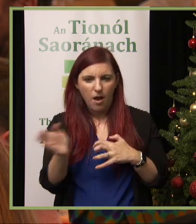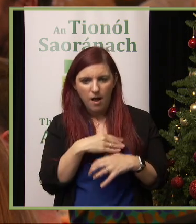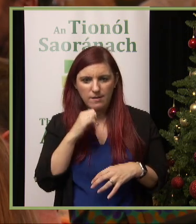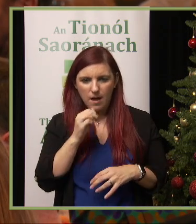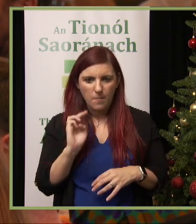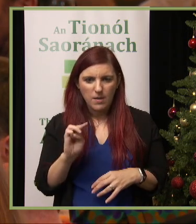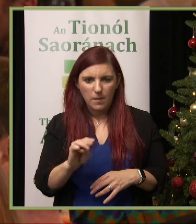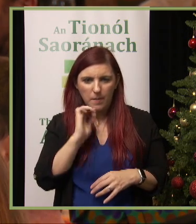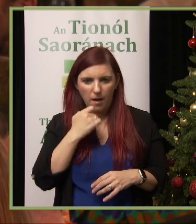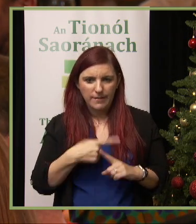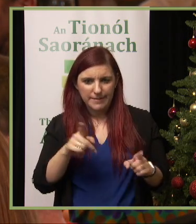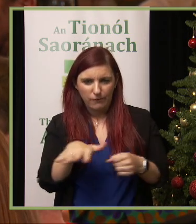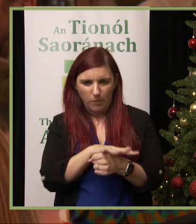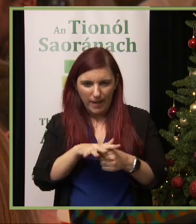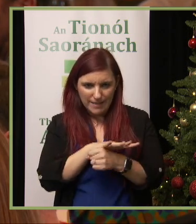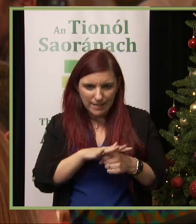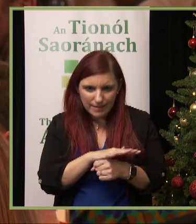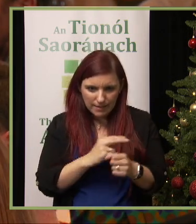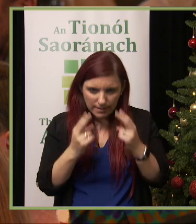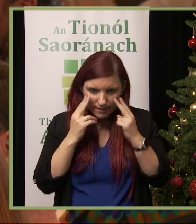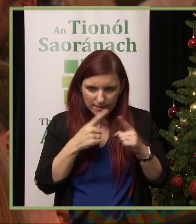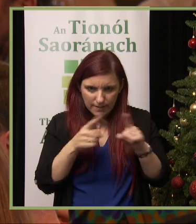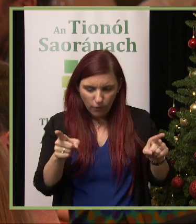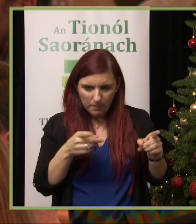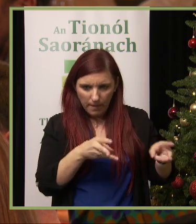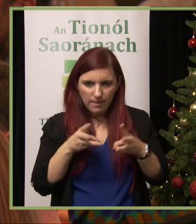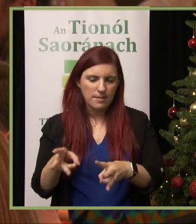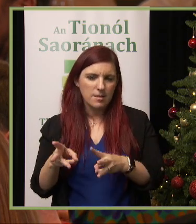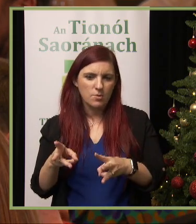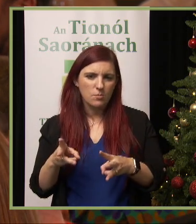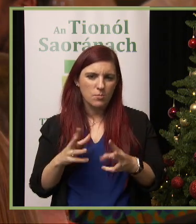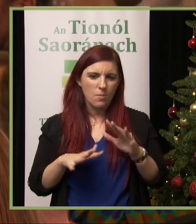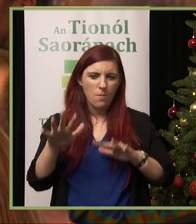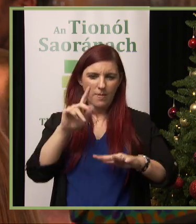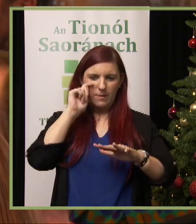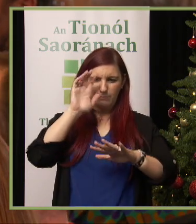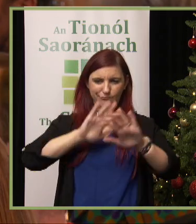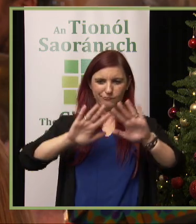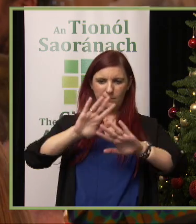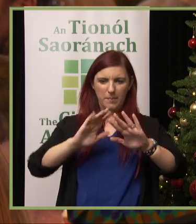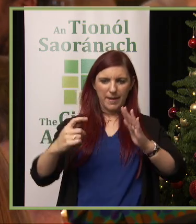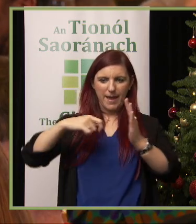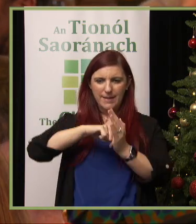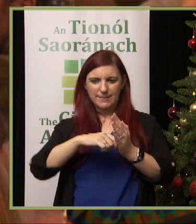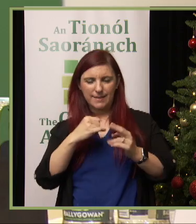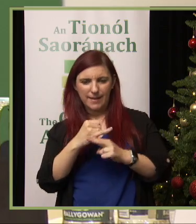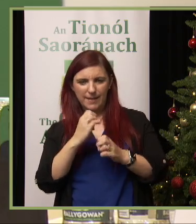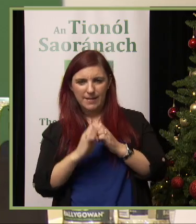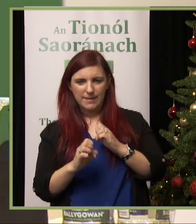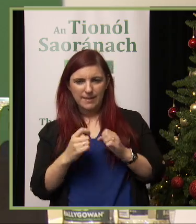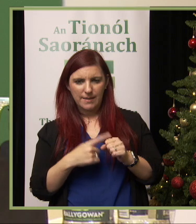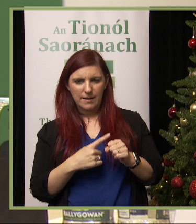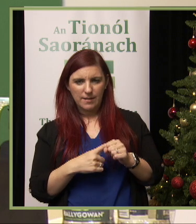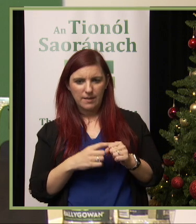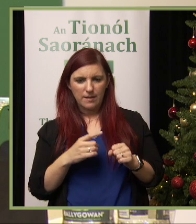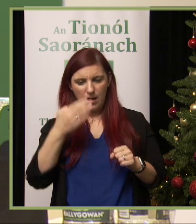different places do need different measures. So I kind of think that maybe put that in at the end again. So Ireland needs to recognise